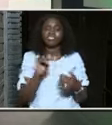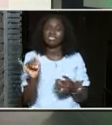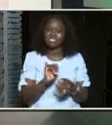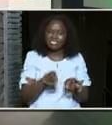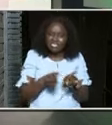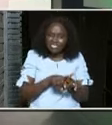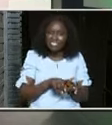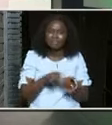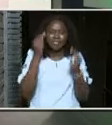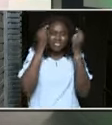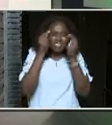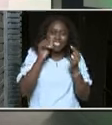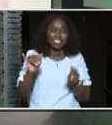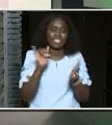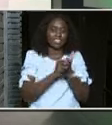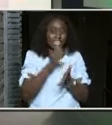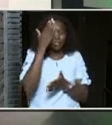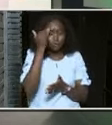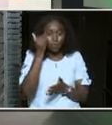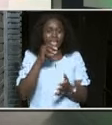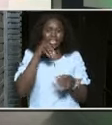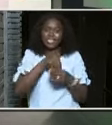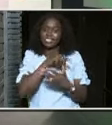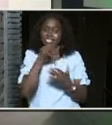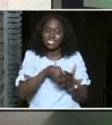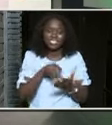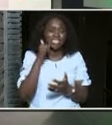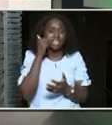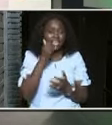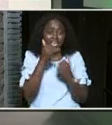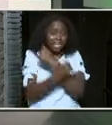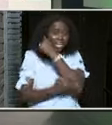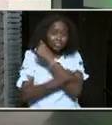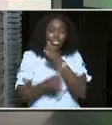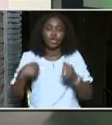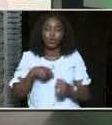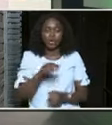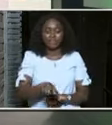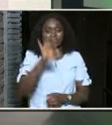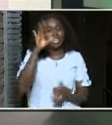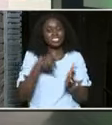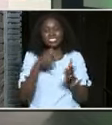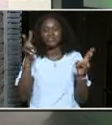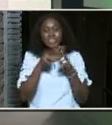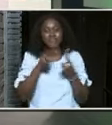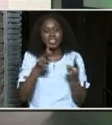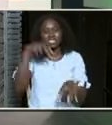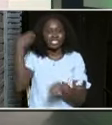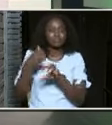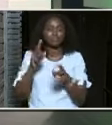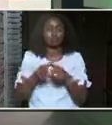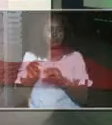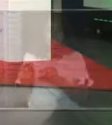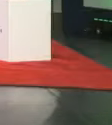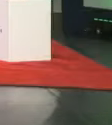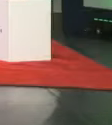thinking. And that is why this country, we find it very, very difficult to move forward. I will